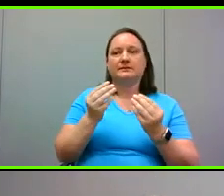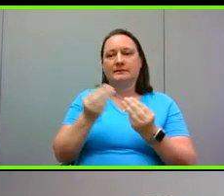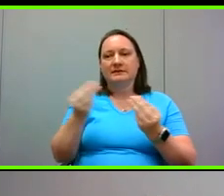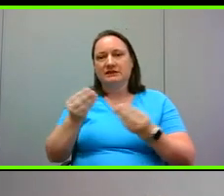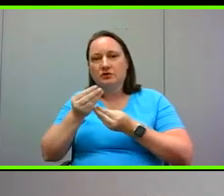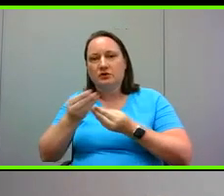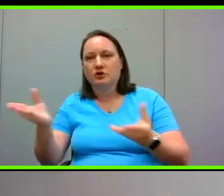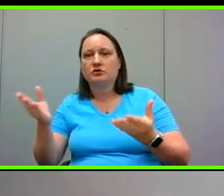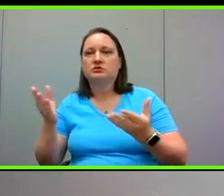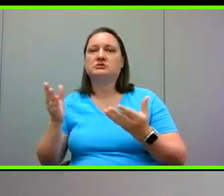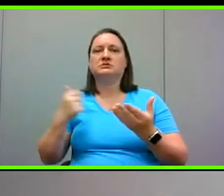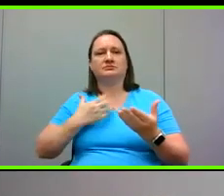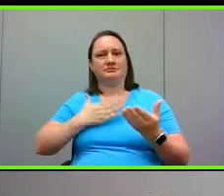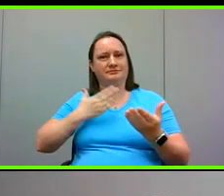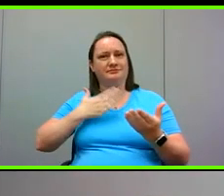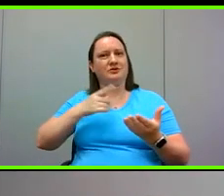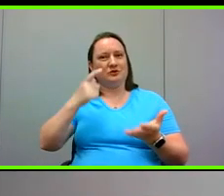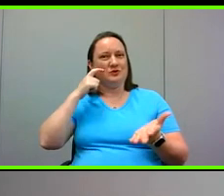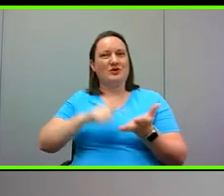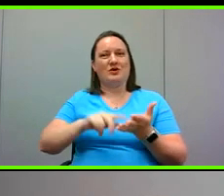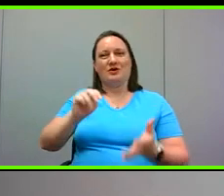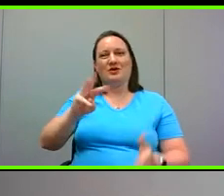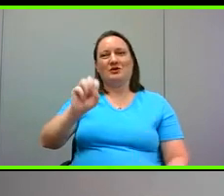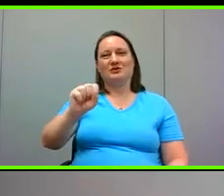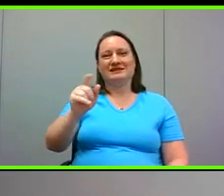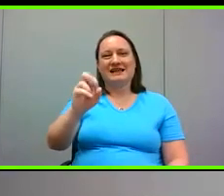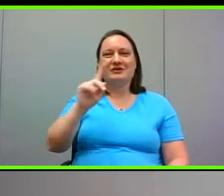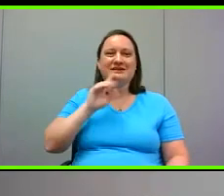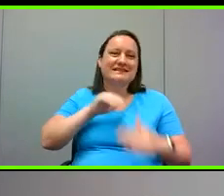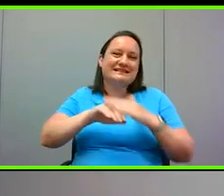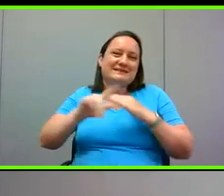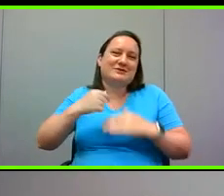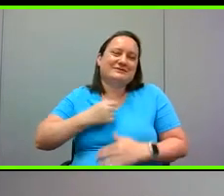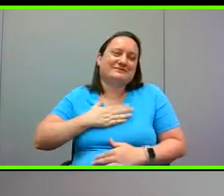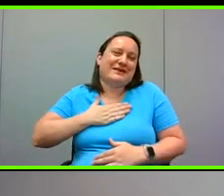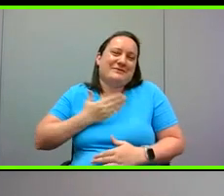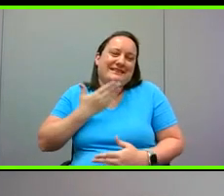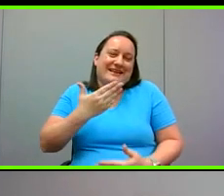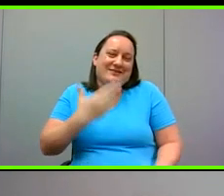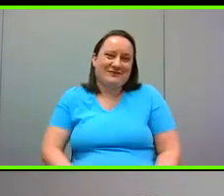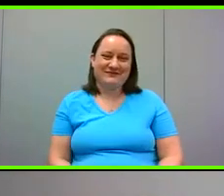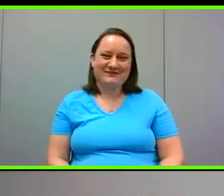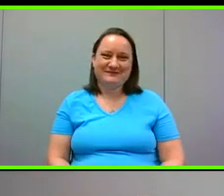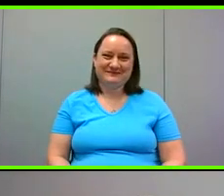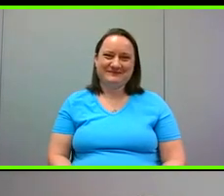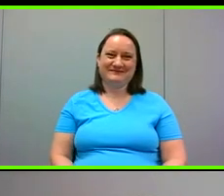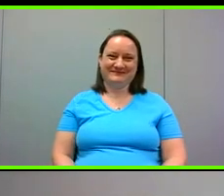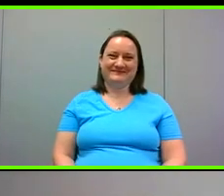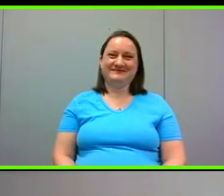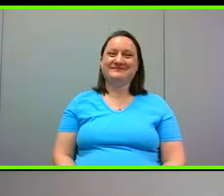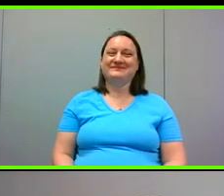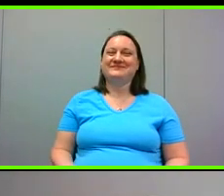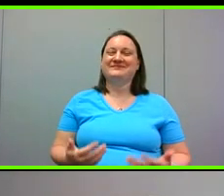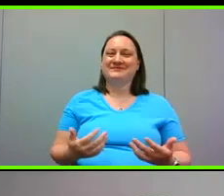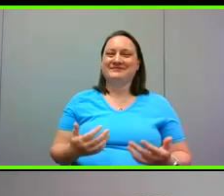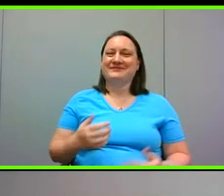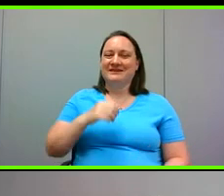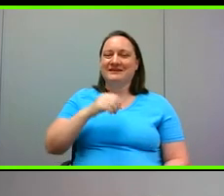materials, and I'm glad you noticed that the newsletter is accessible. That makes me happy. Thank you.